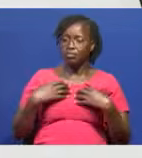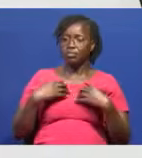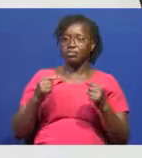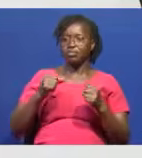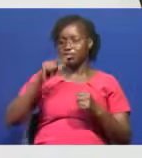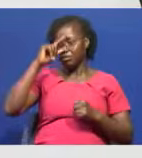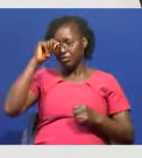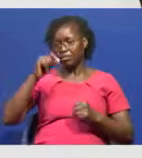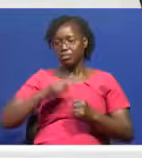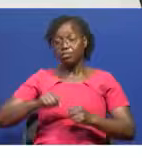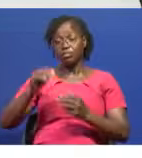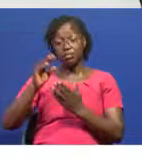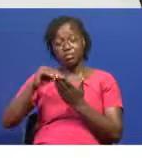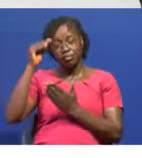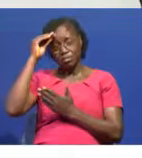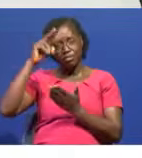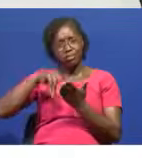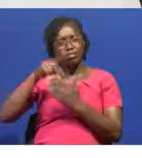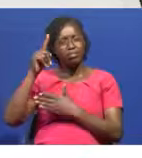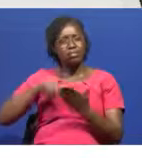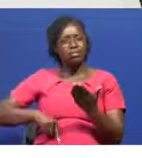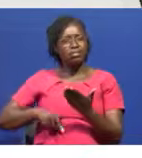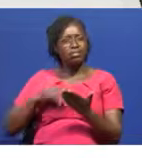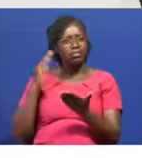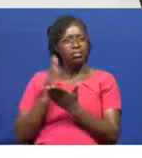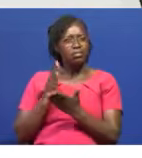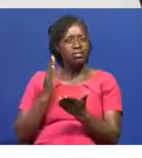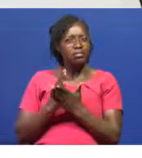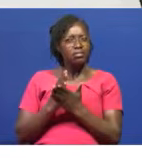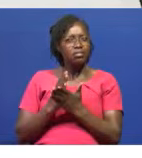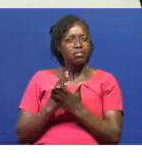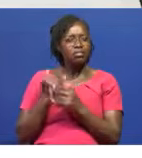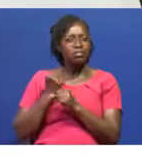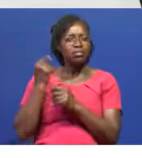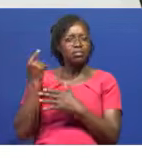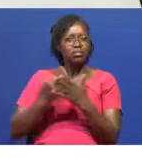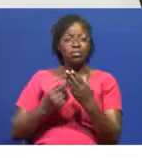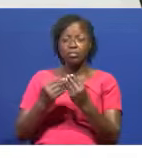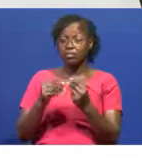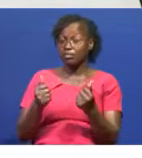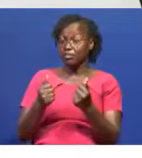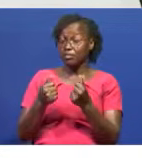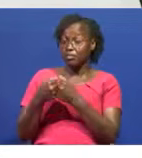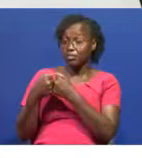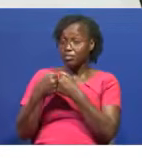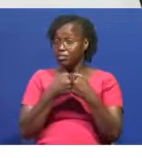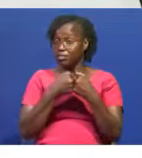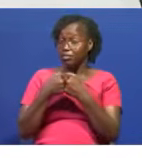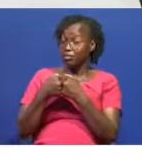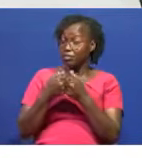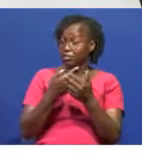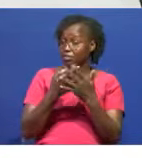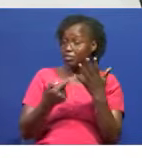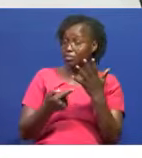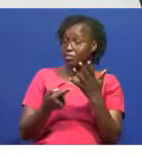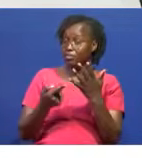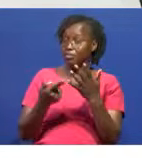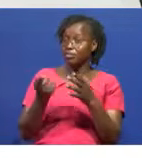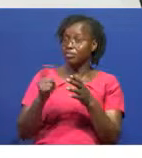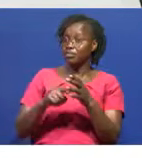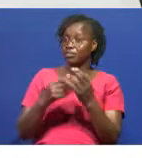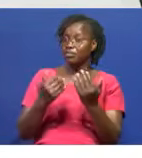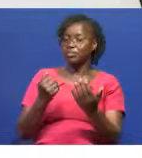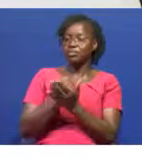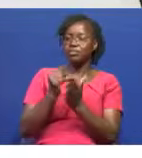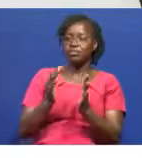learn. What does this mean on the ground and what is being done to address these challenges? I'm now joined by